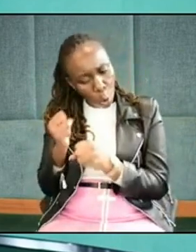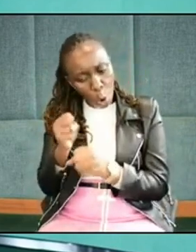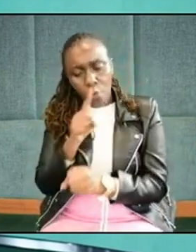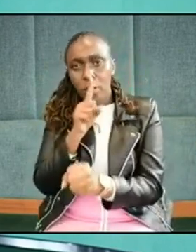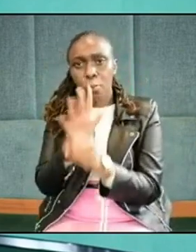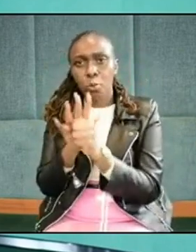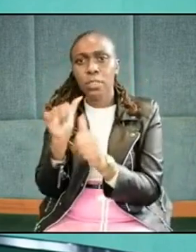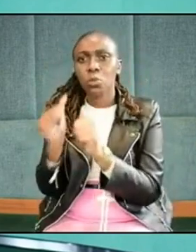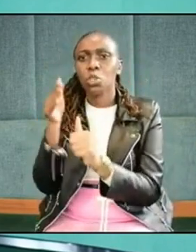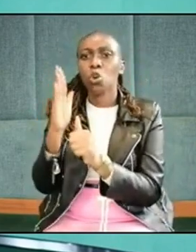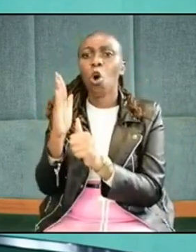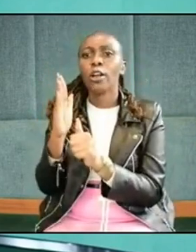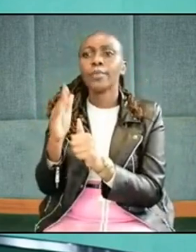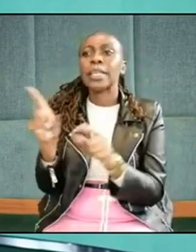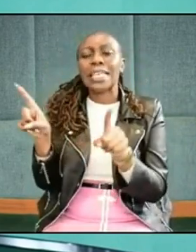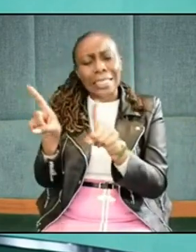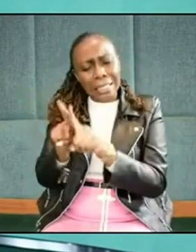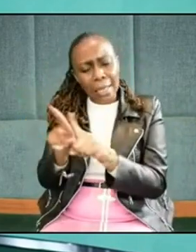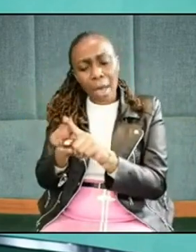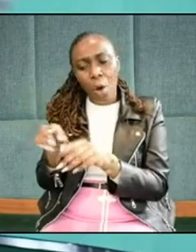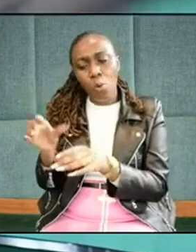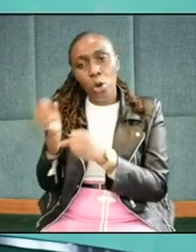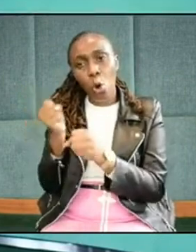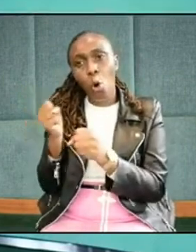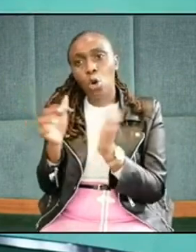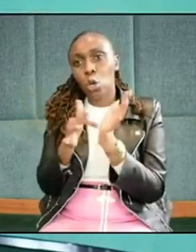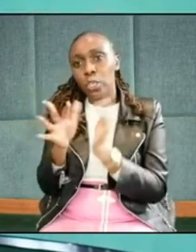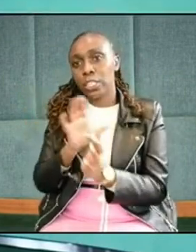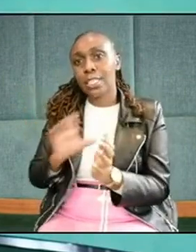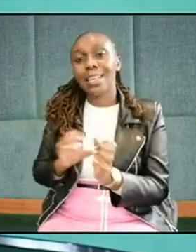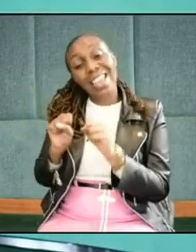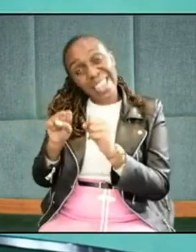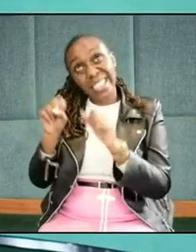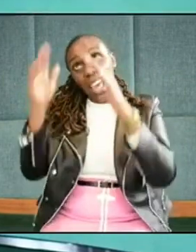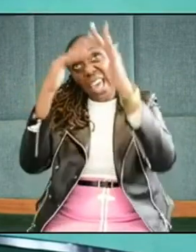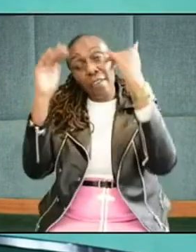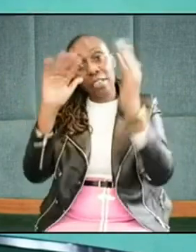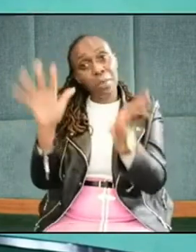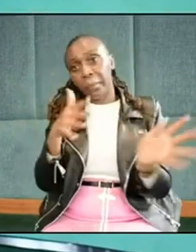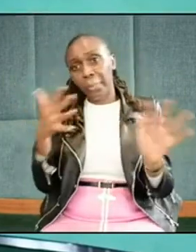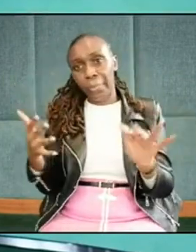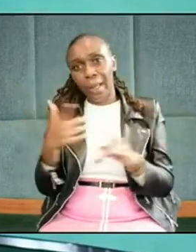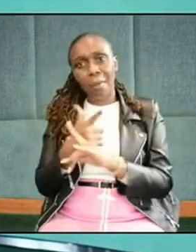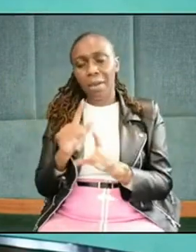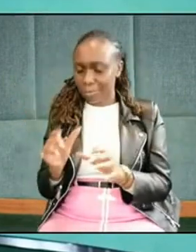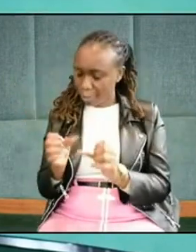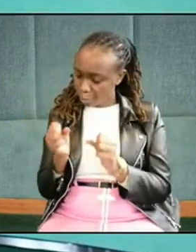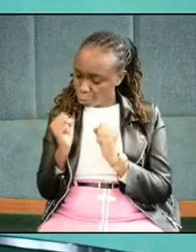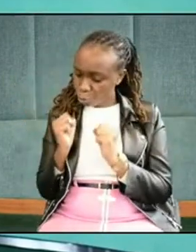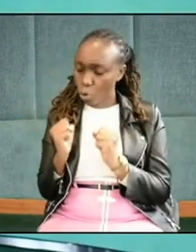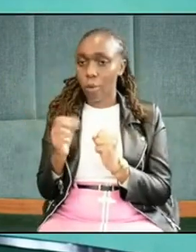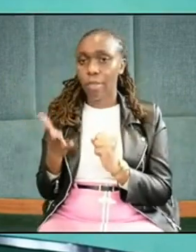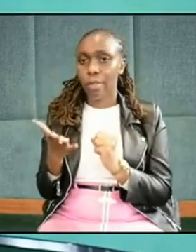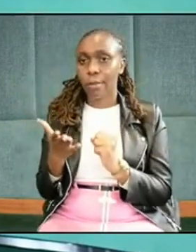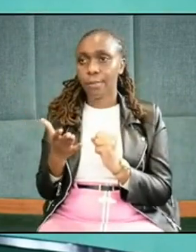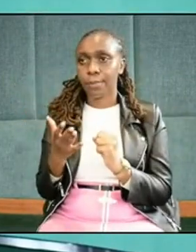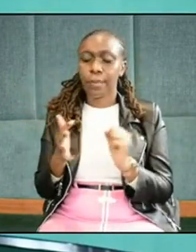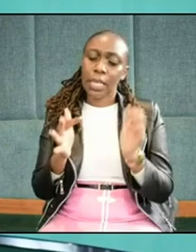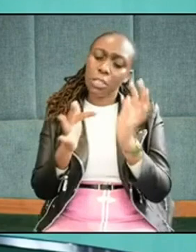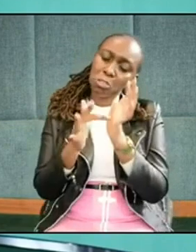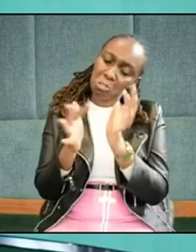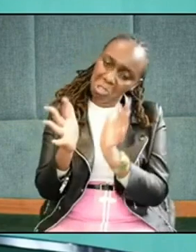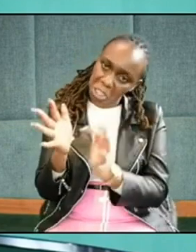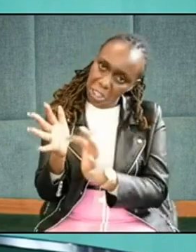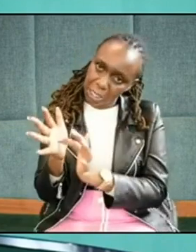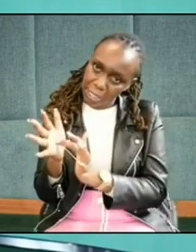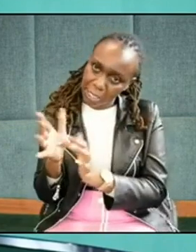solid rock, Christ, I stand, even though the heavens fall. And Jesus quoted